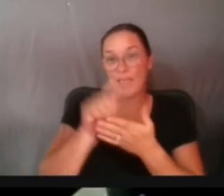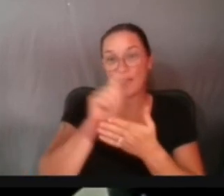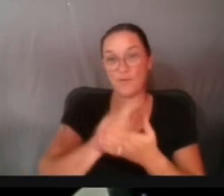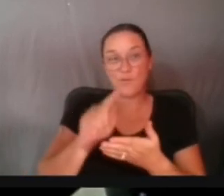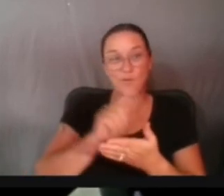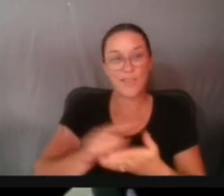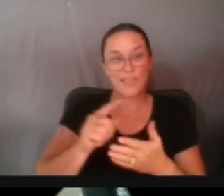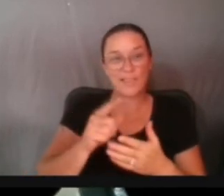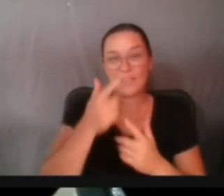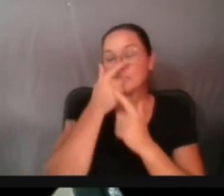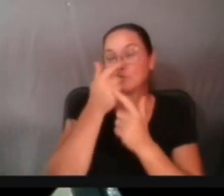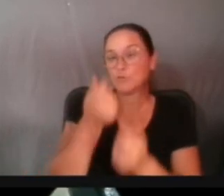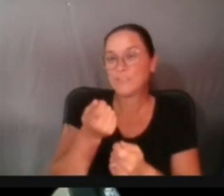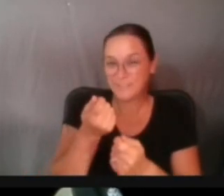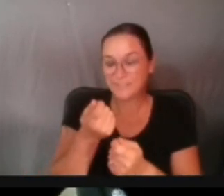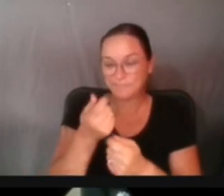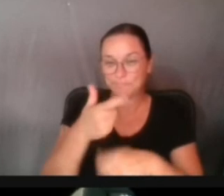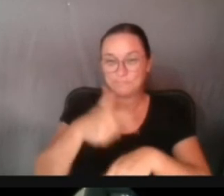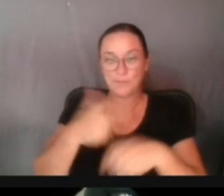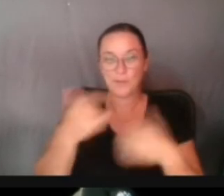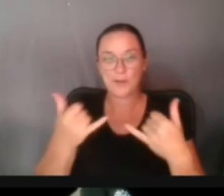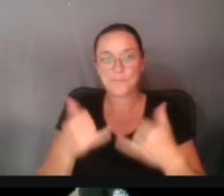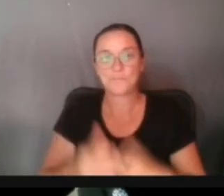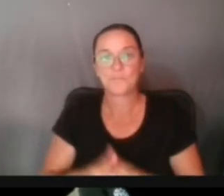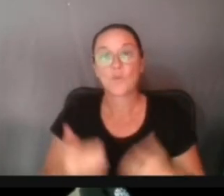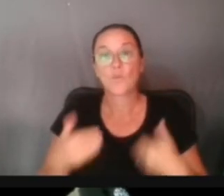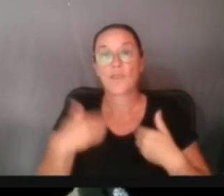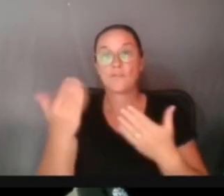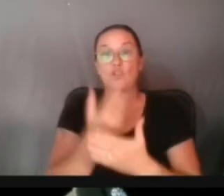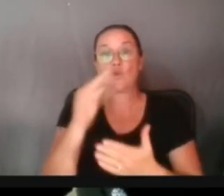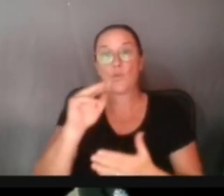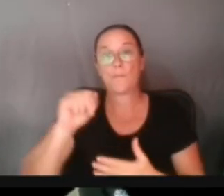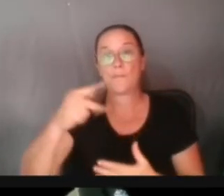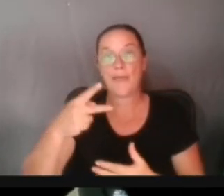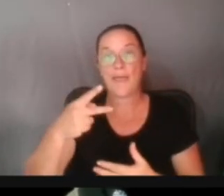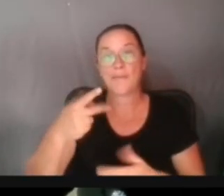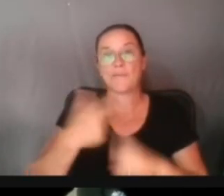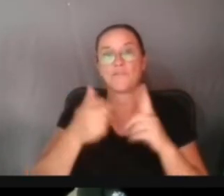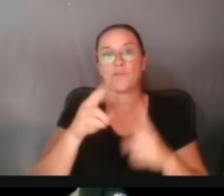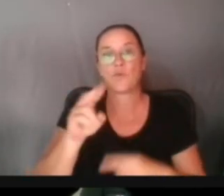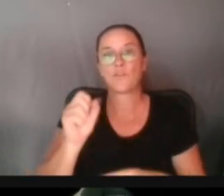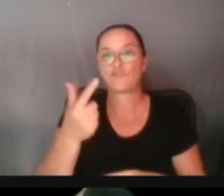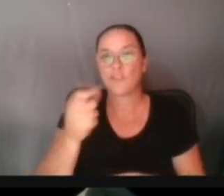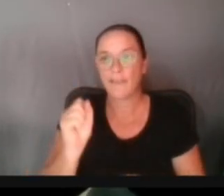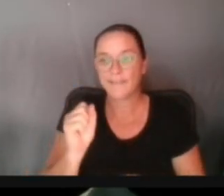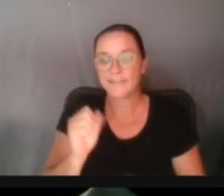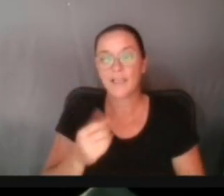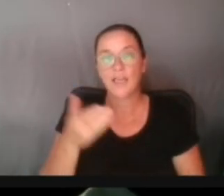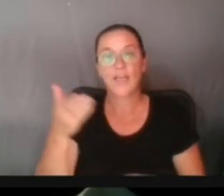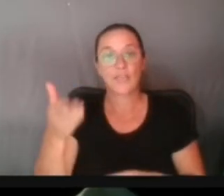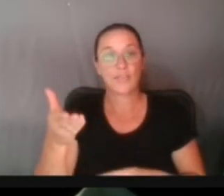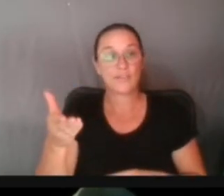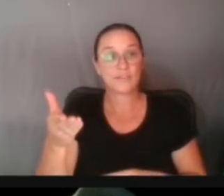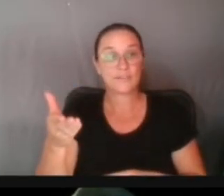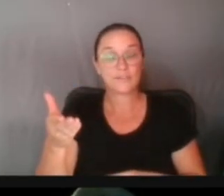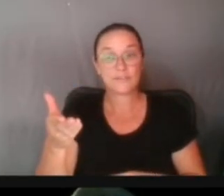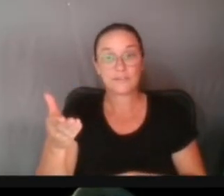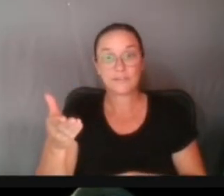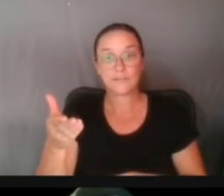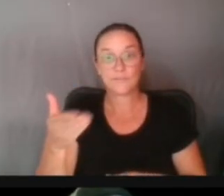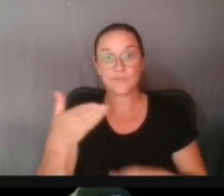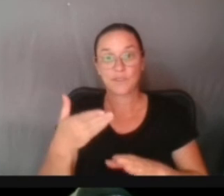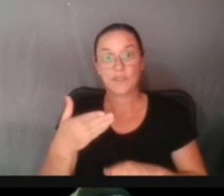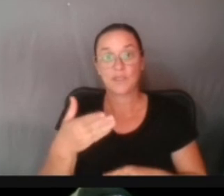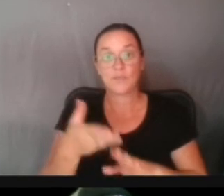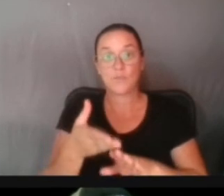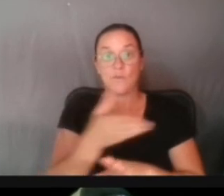Very interesting time. So we did get a new map released from the USGS. This one is before